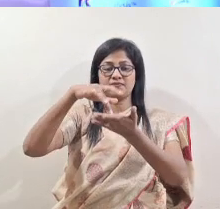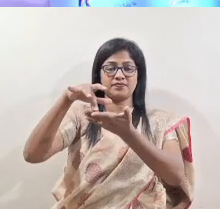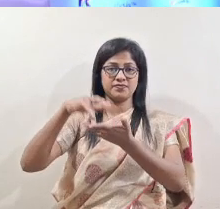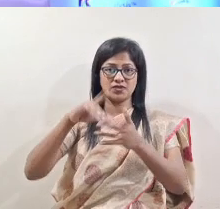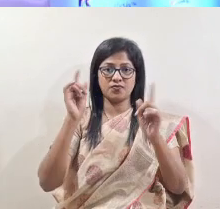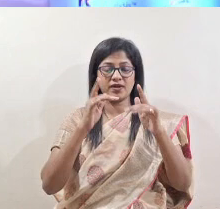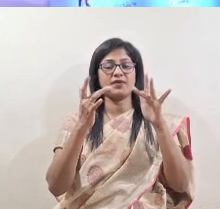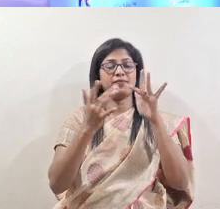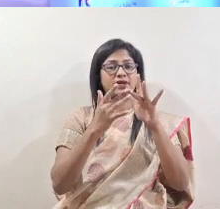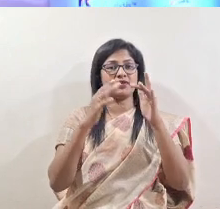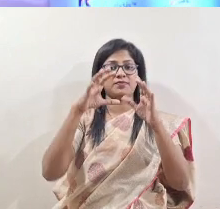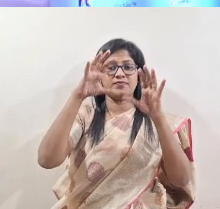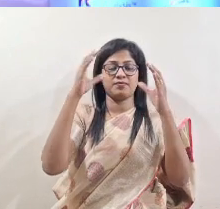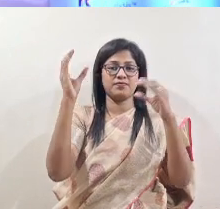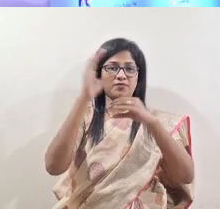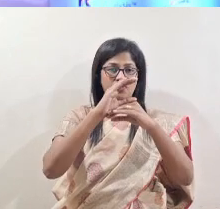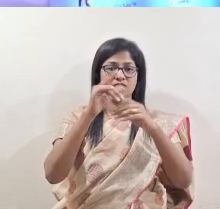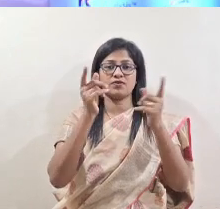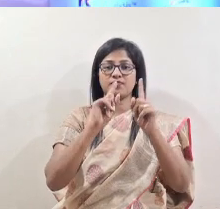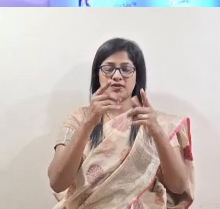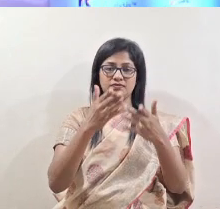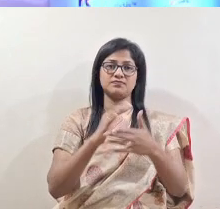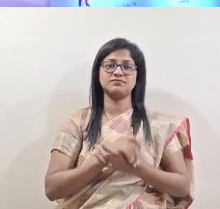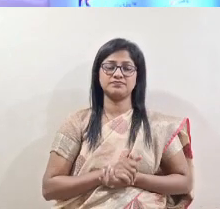signalized intersection and mid-block sections.